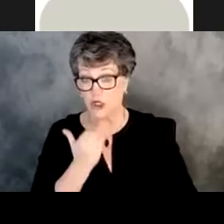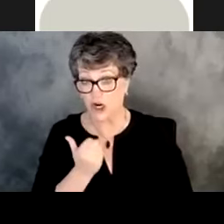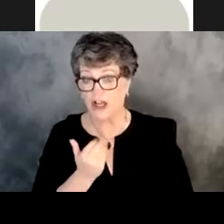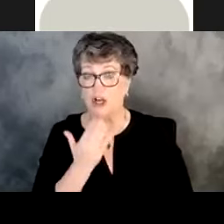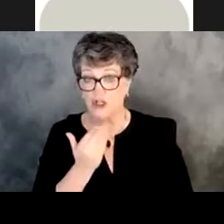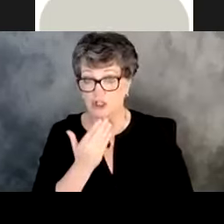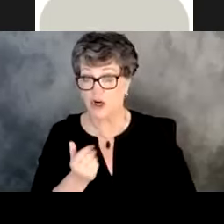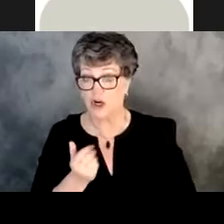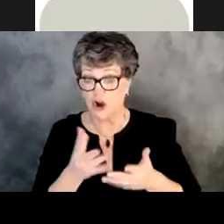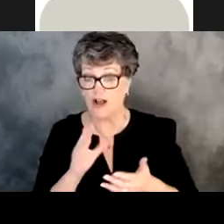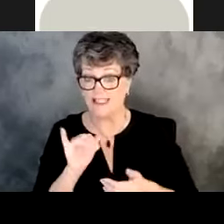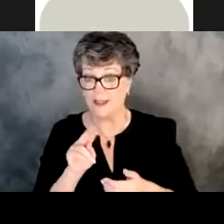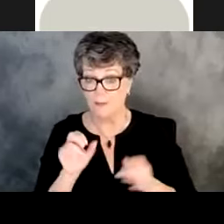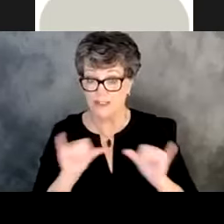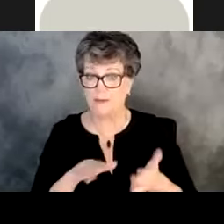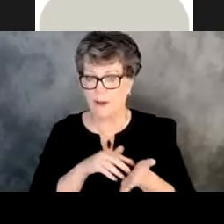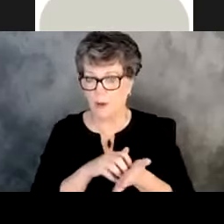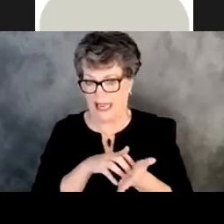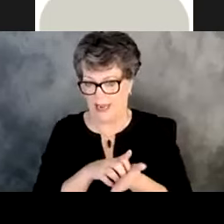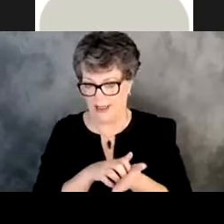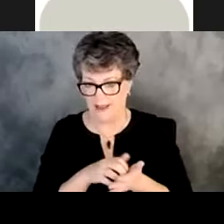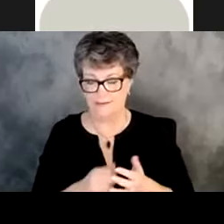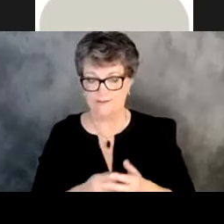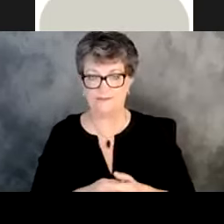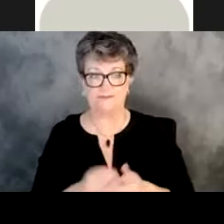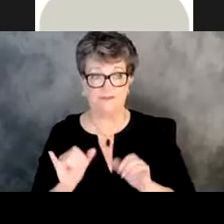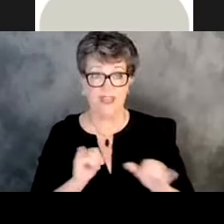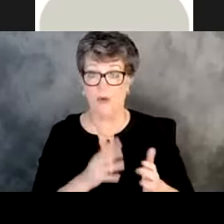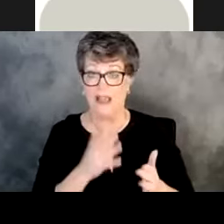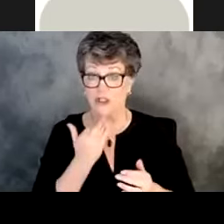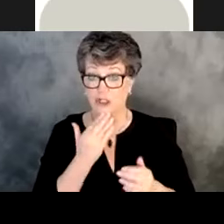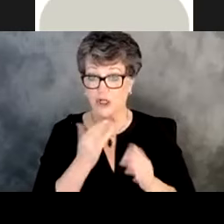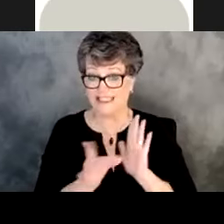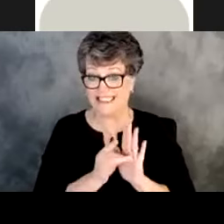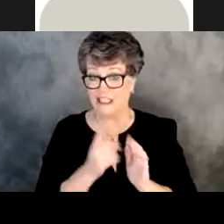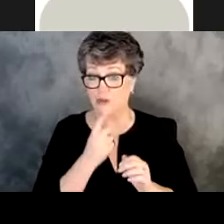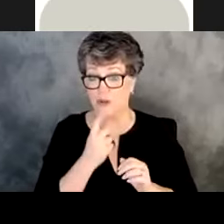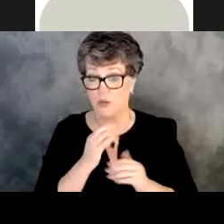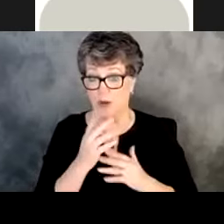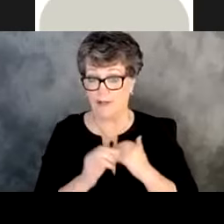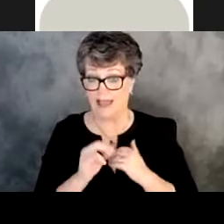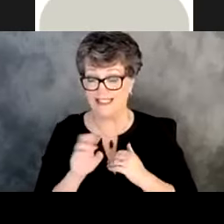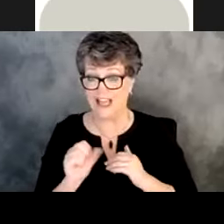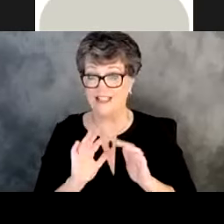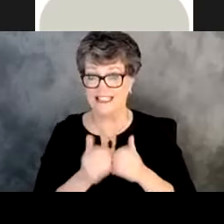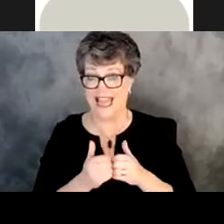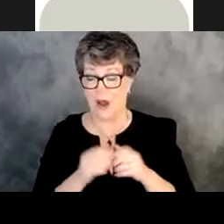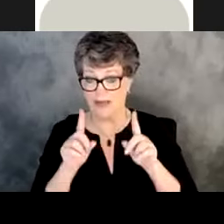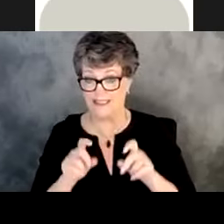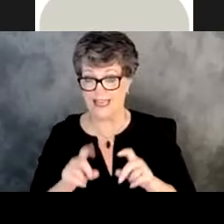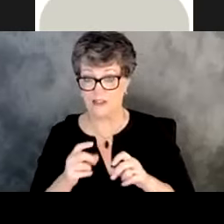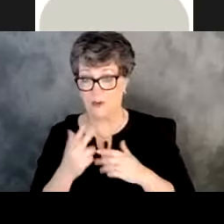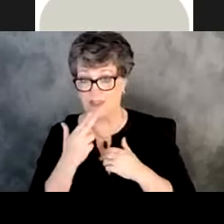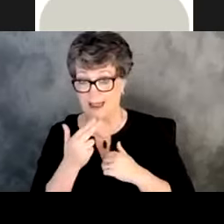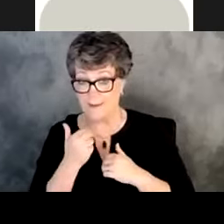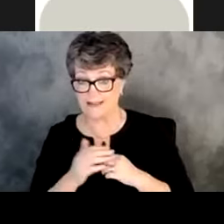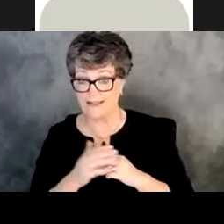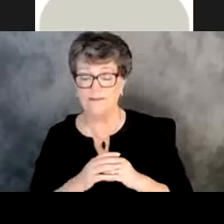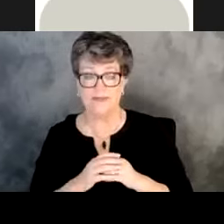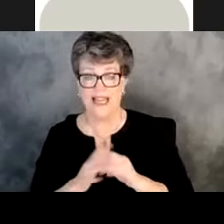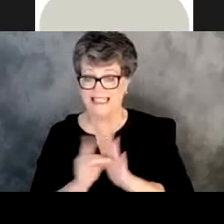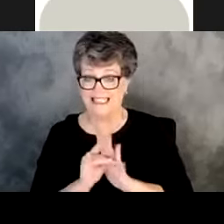weakens the immune system. So the same way that sugar sticks to the red blood cells is how we tested in diabetics. It sticks to the white